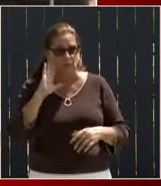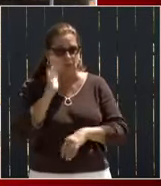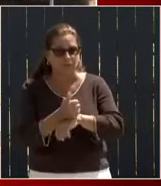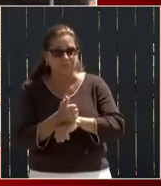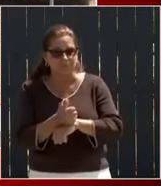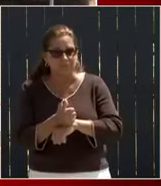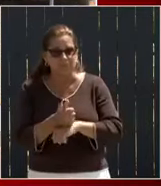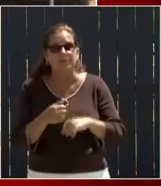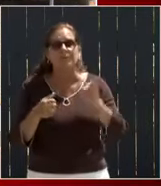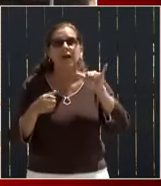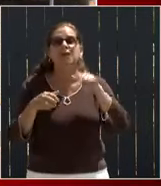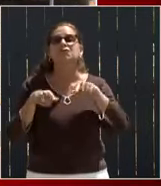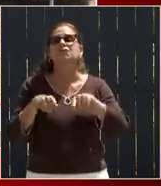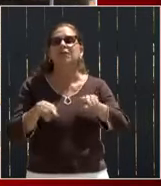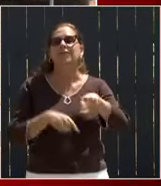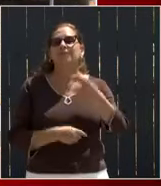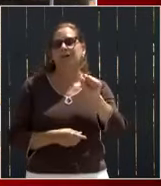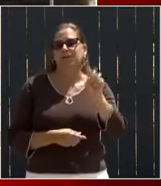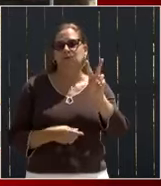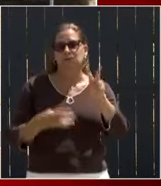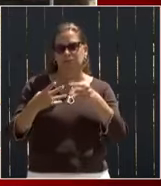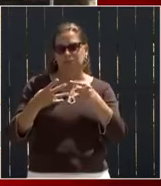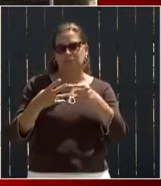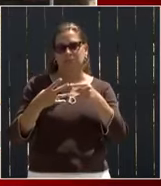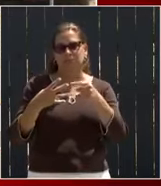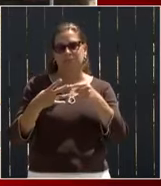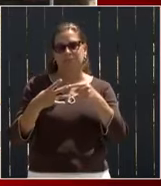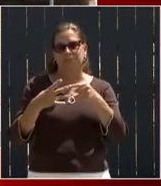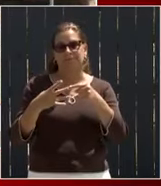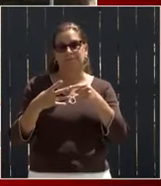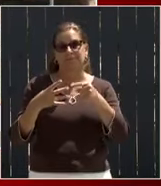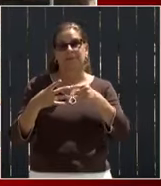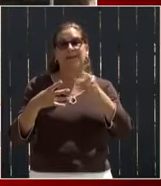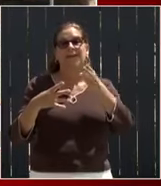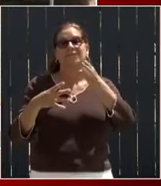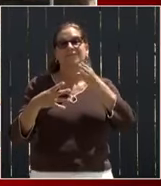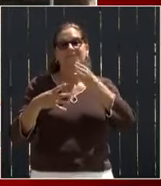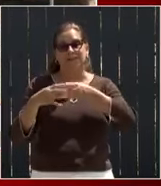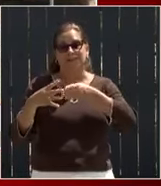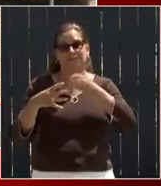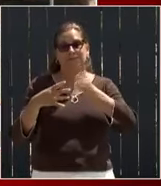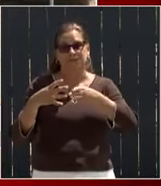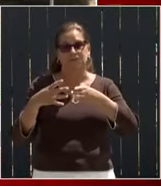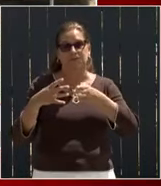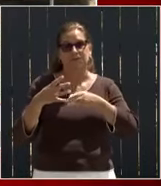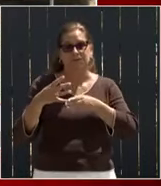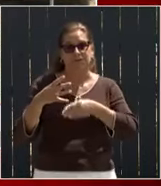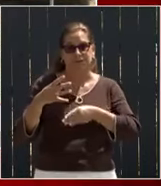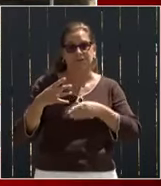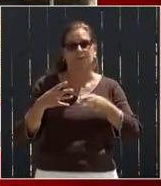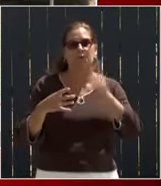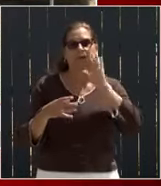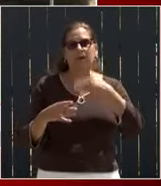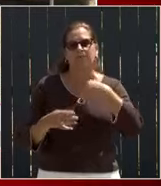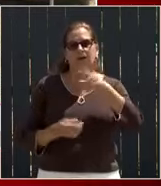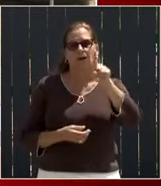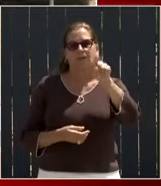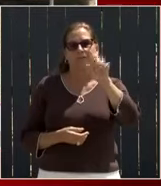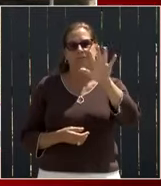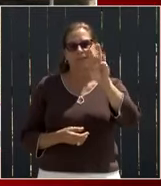completion, Skyland Town Center will have up to 156,000 square feet of retail and 450 to